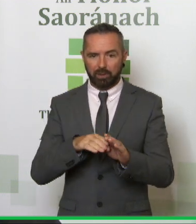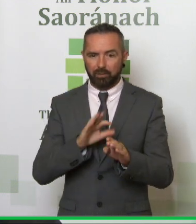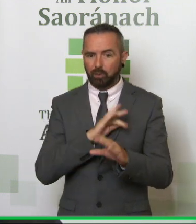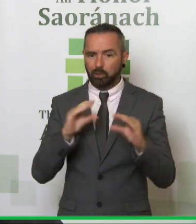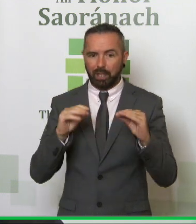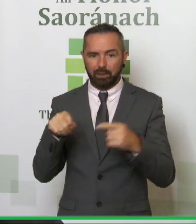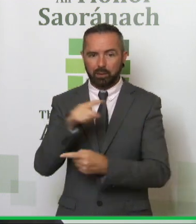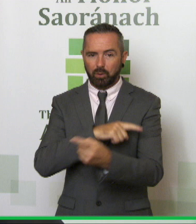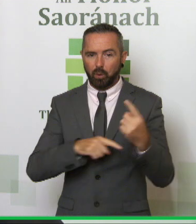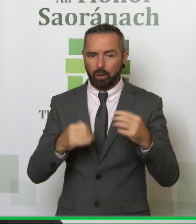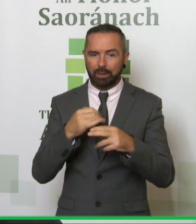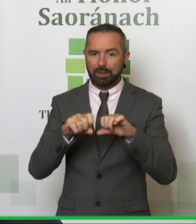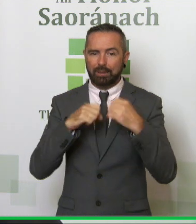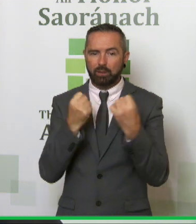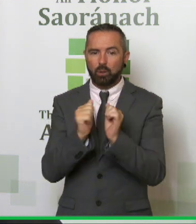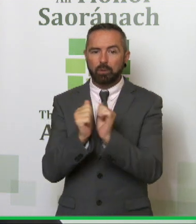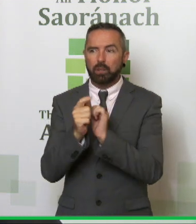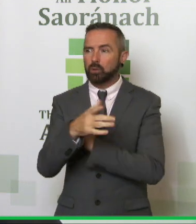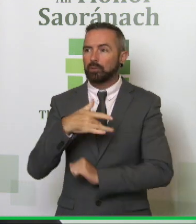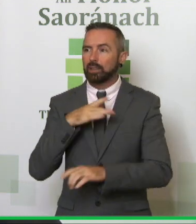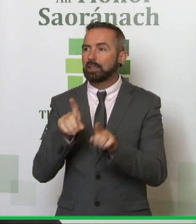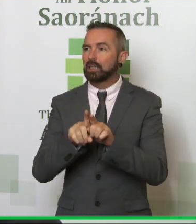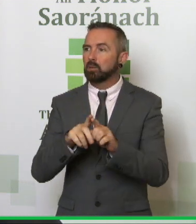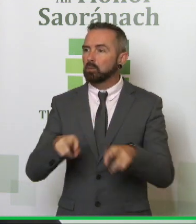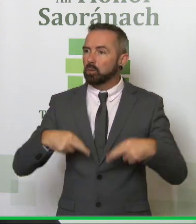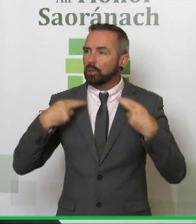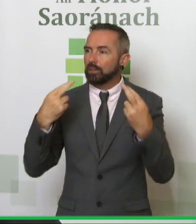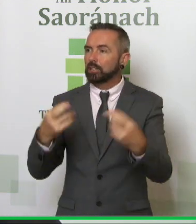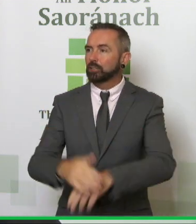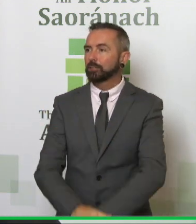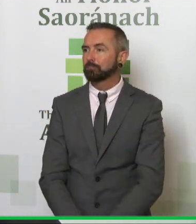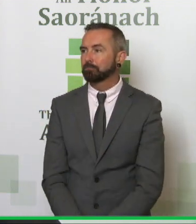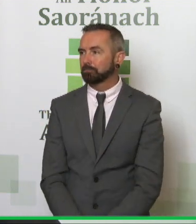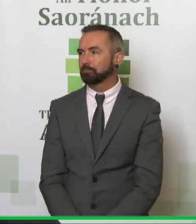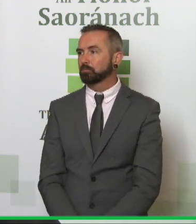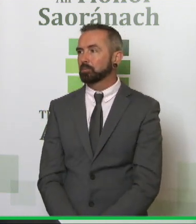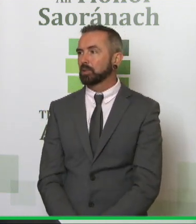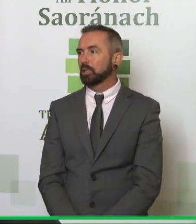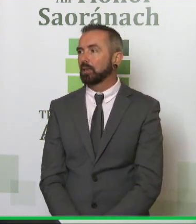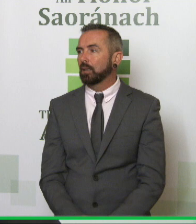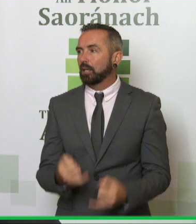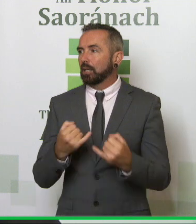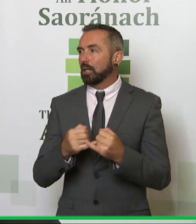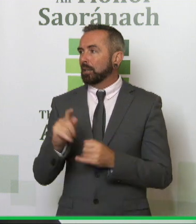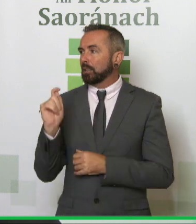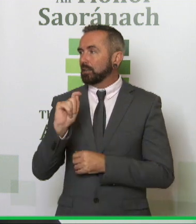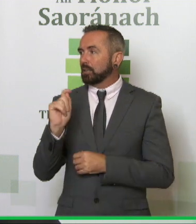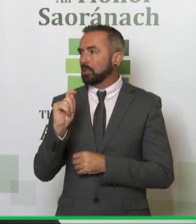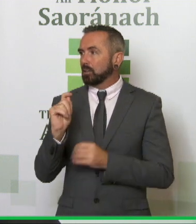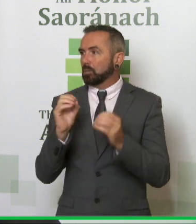social gatherings, you have felt it as a privilege too. And it has been, as the Taoiseach said, it has been a big